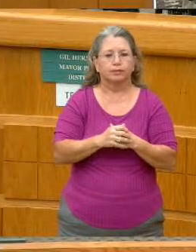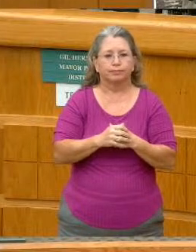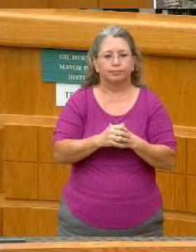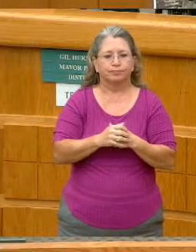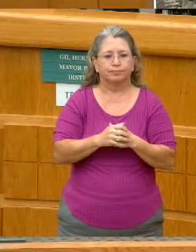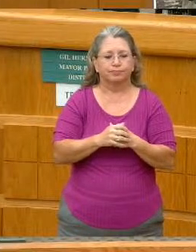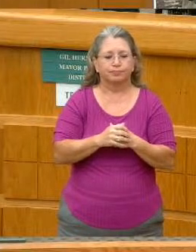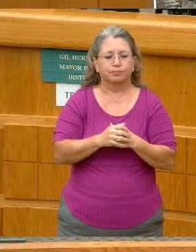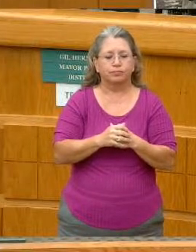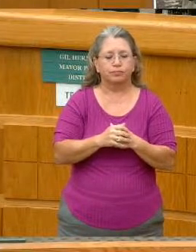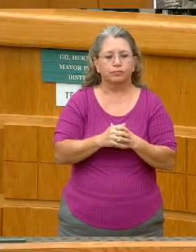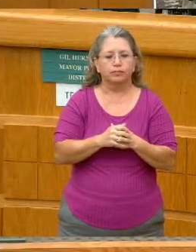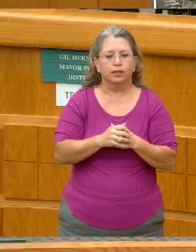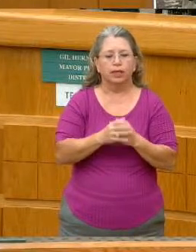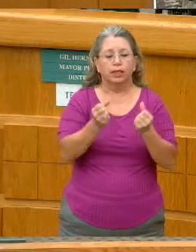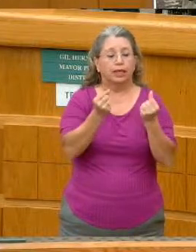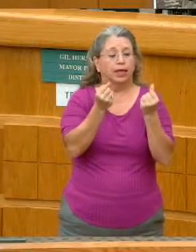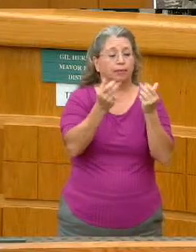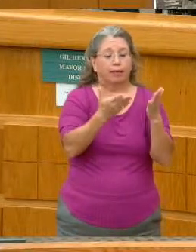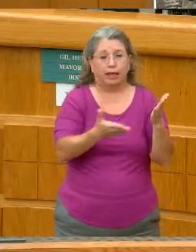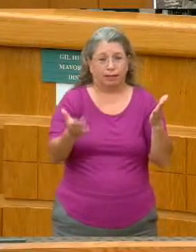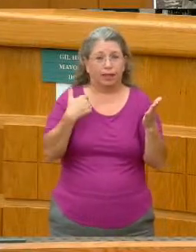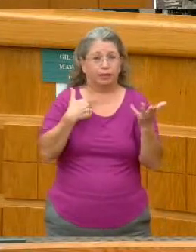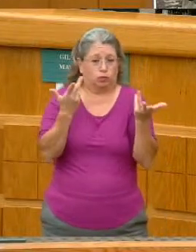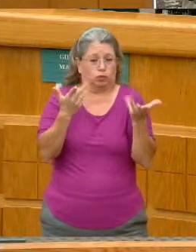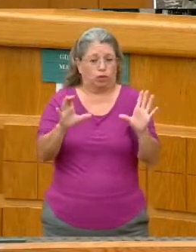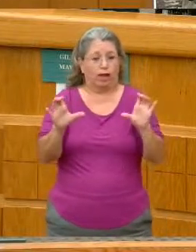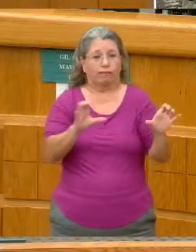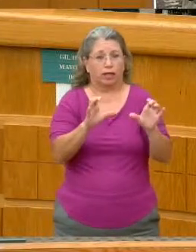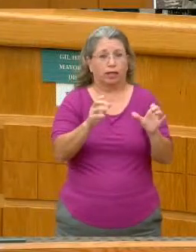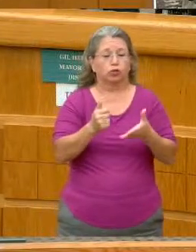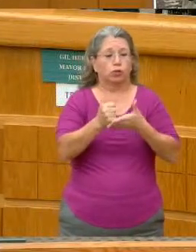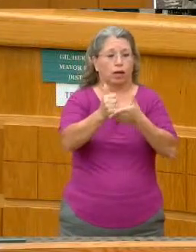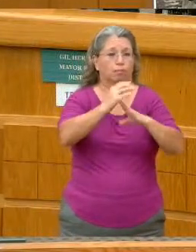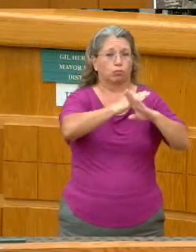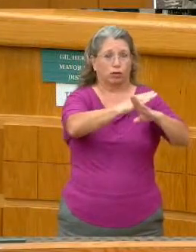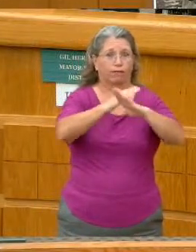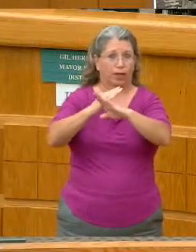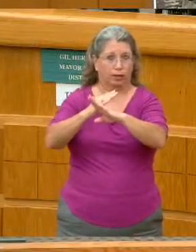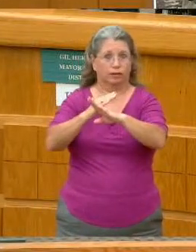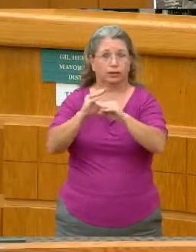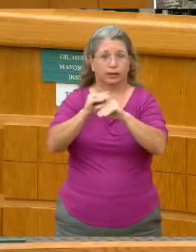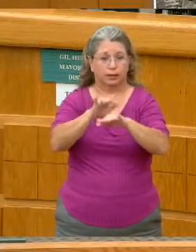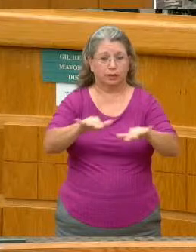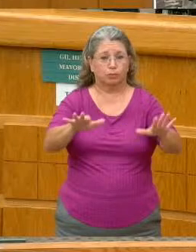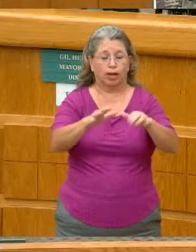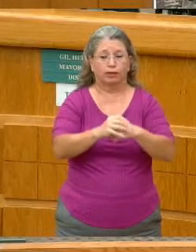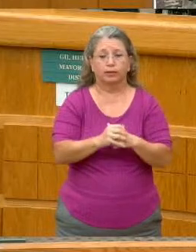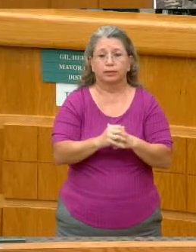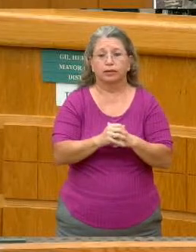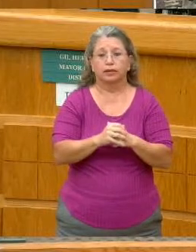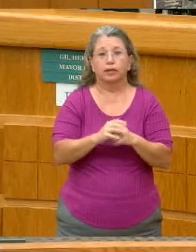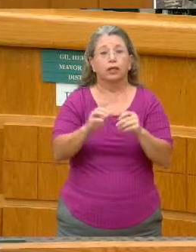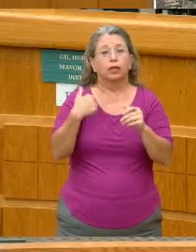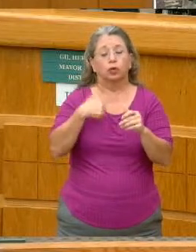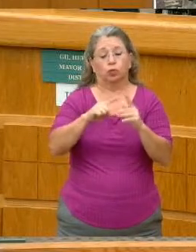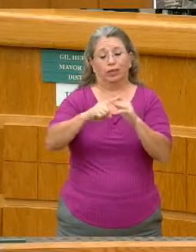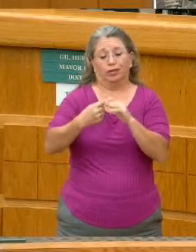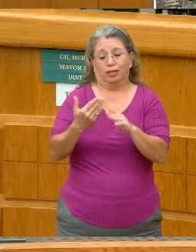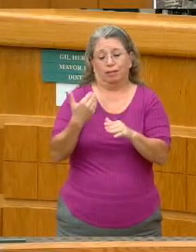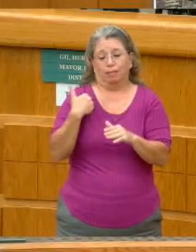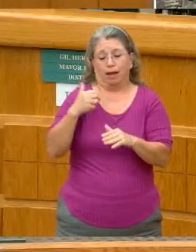many things we have done to help prevent the spread. Look, we started back in April, didn't we,